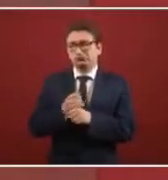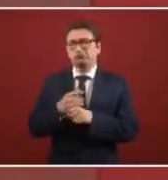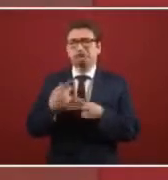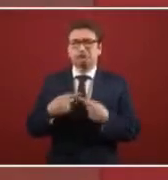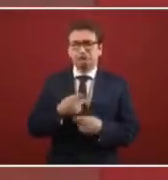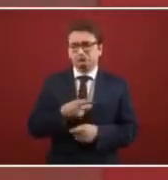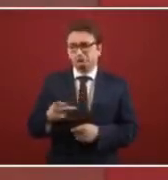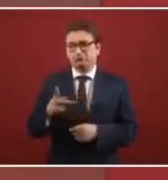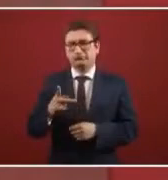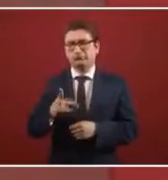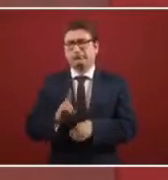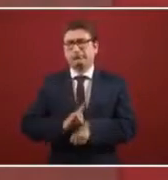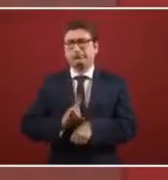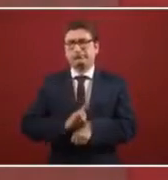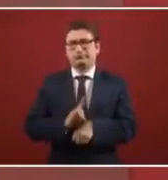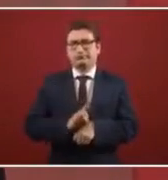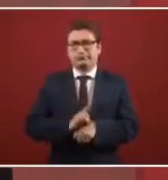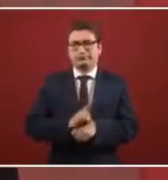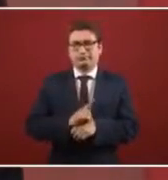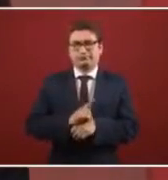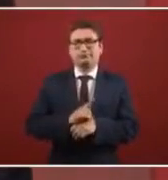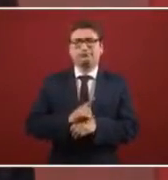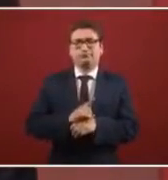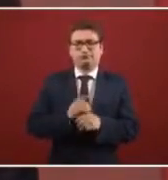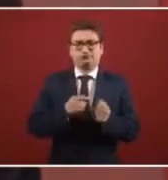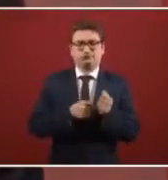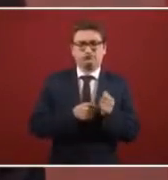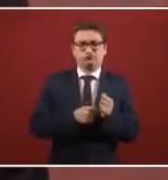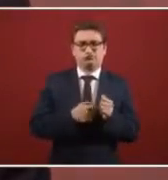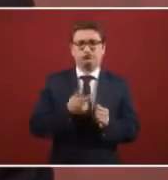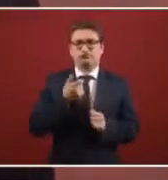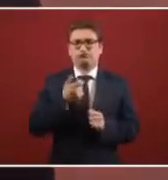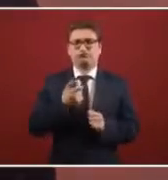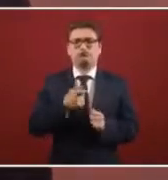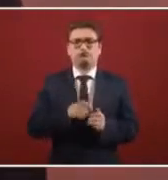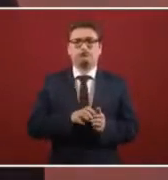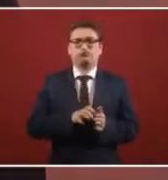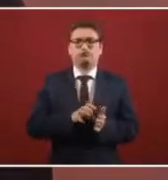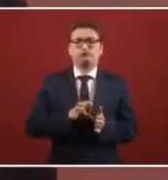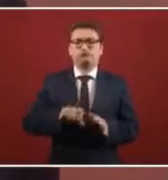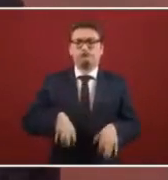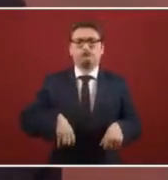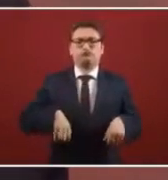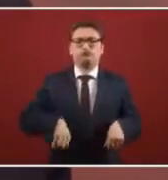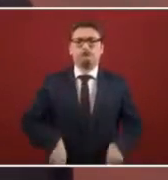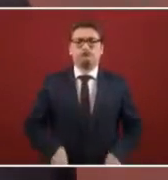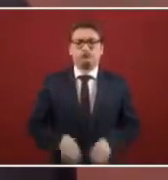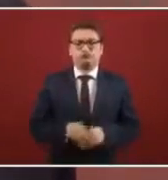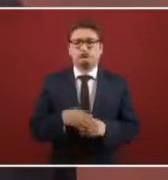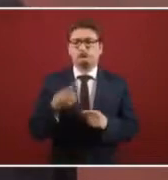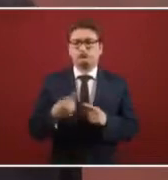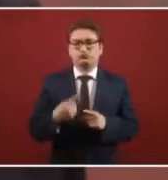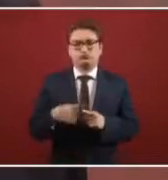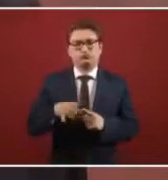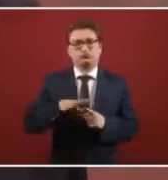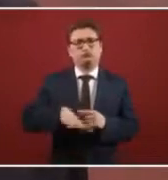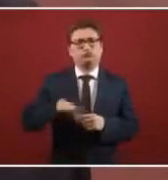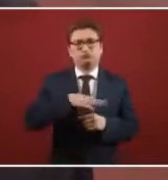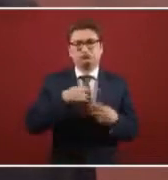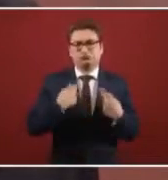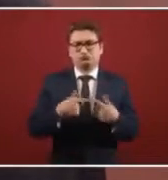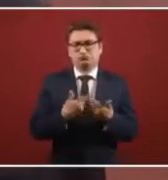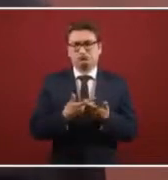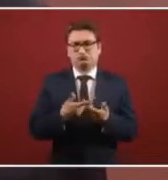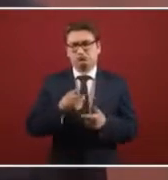screens, estaban saqueando el país they were stealing from the country, los looting the country. dueños de México, These